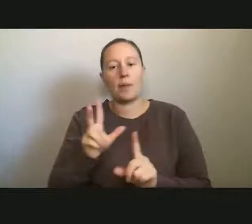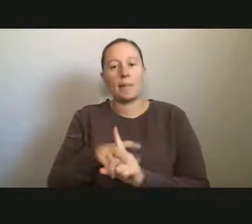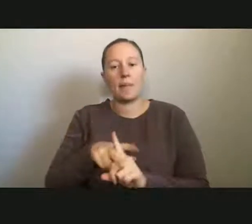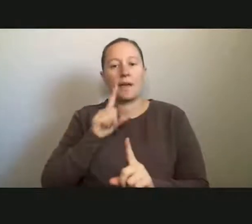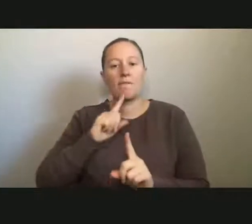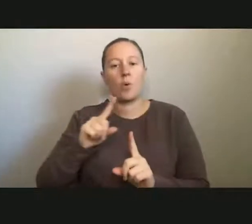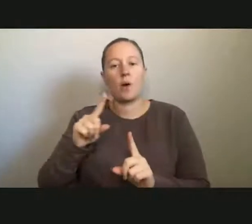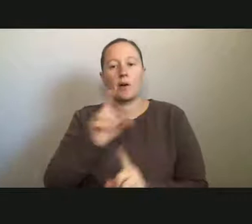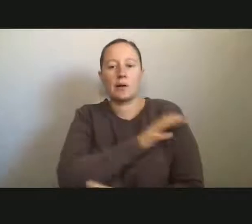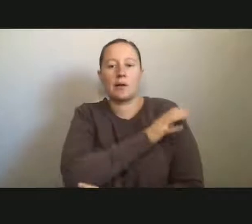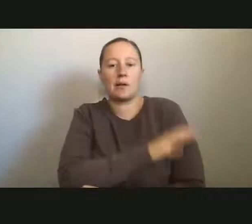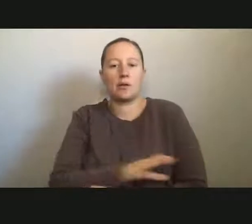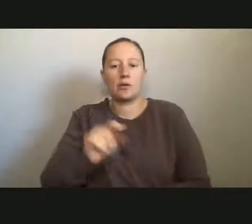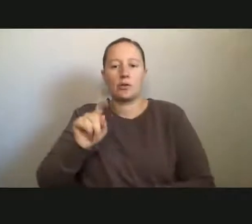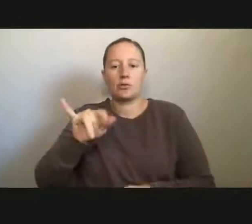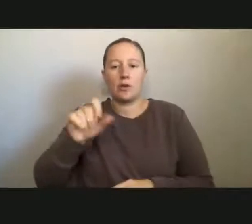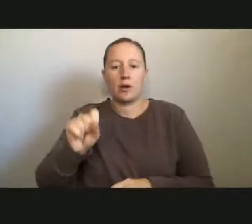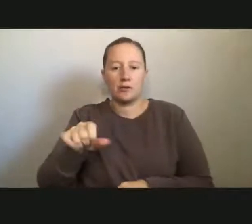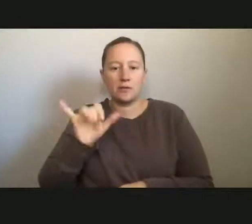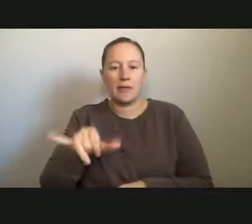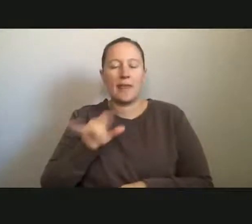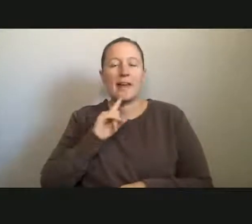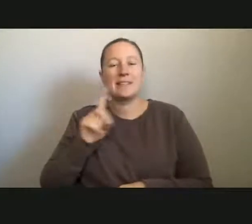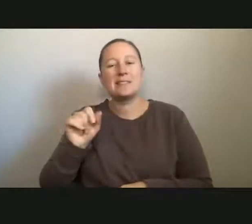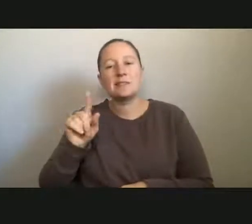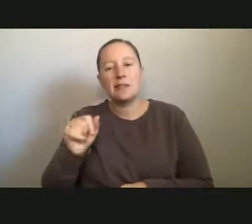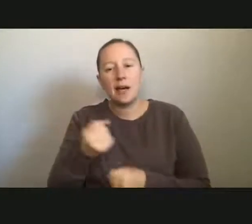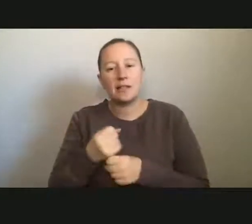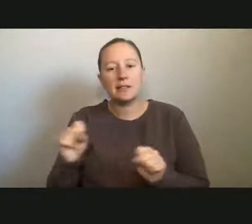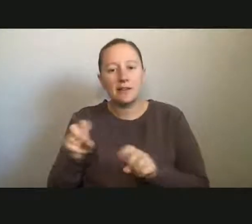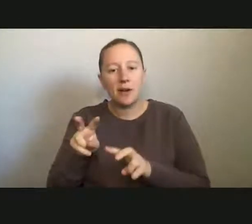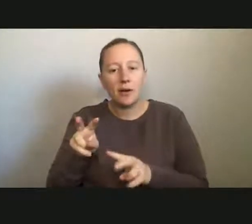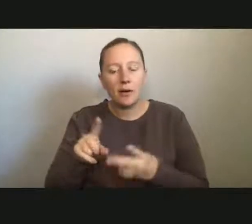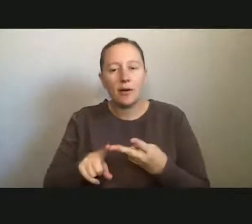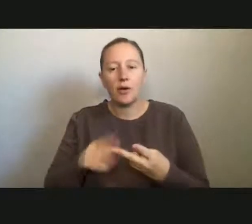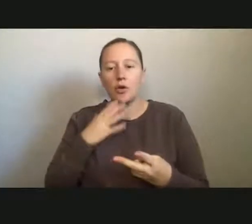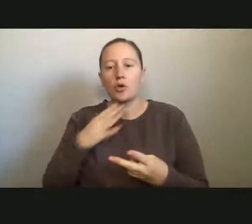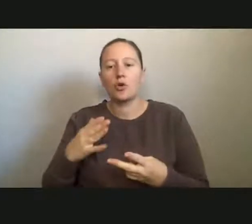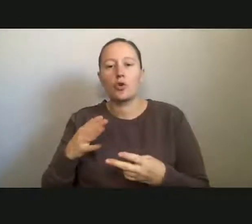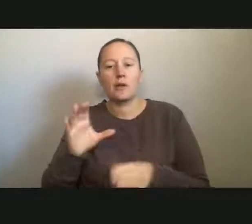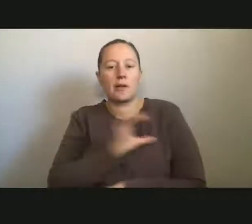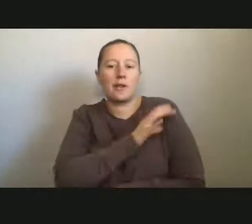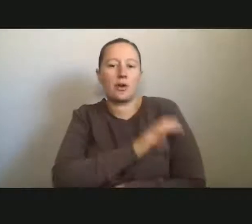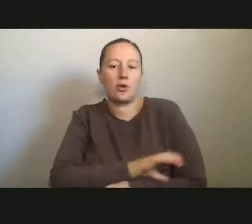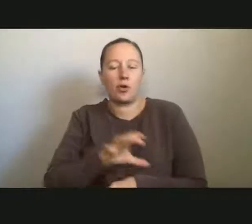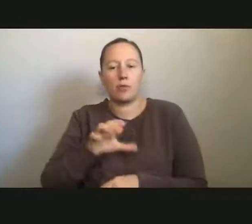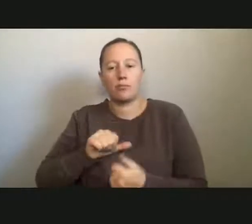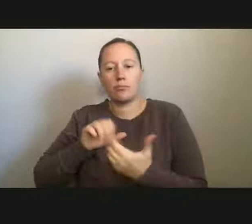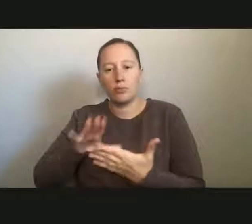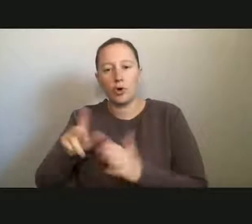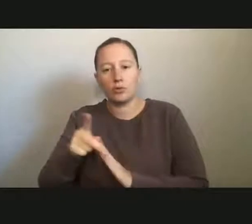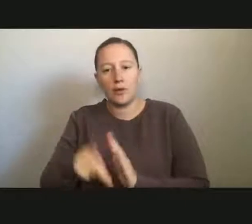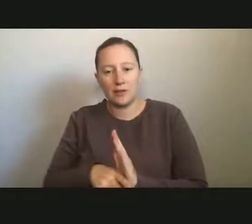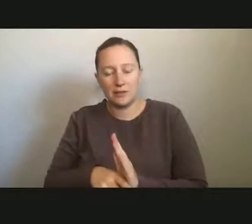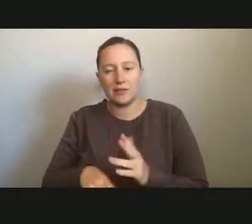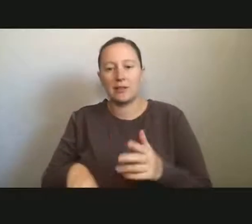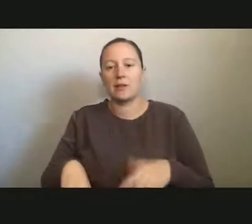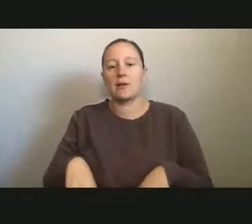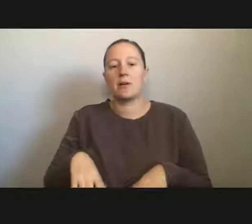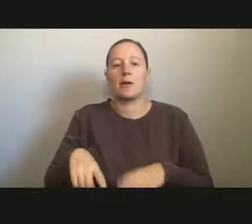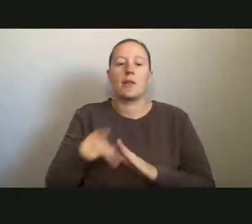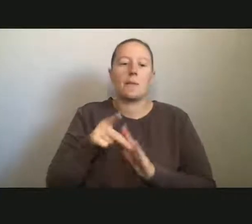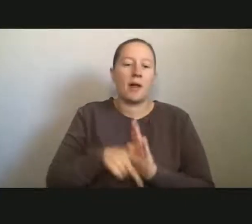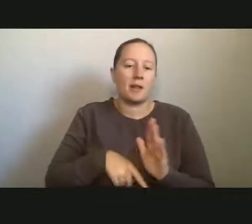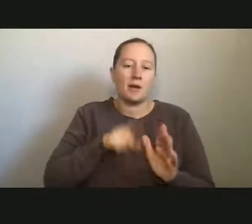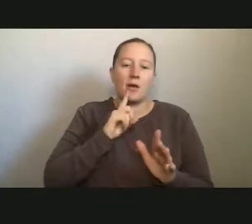trials. And that would be something like data and safety monitoring and the good clinical practice policy. And these policies are complementary